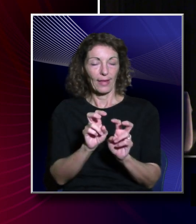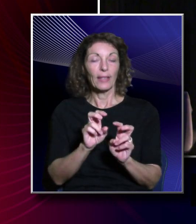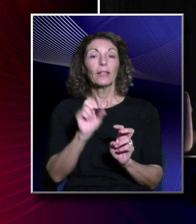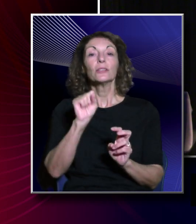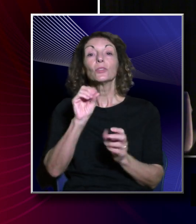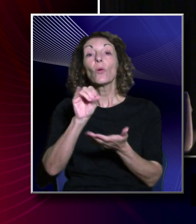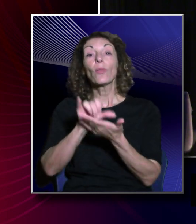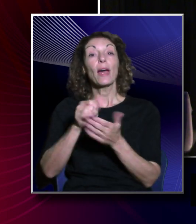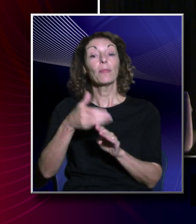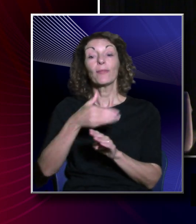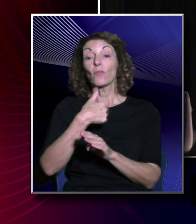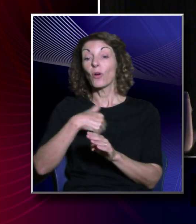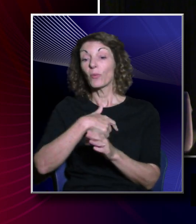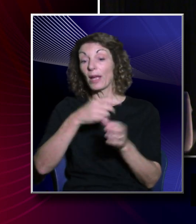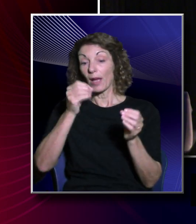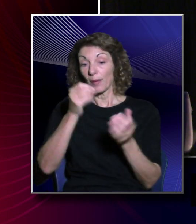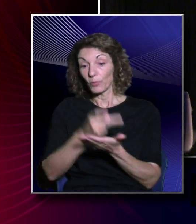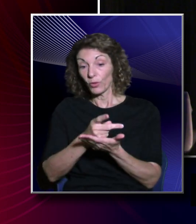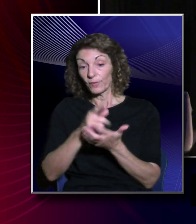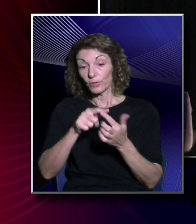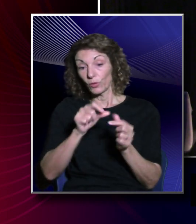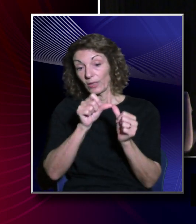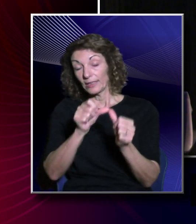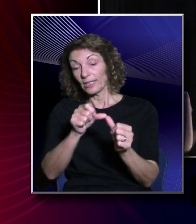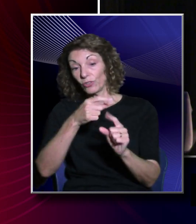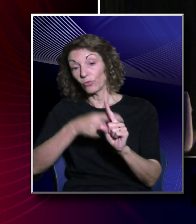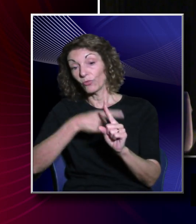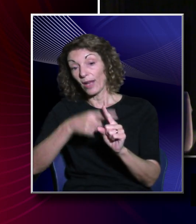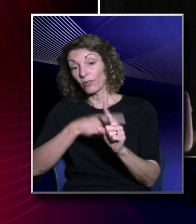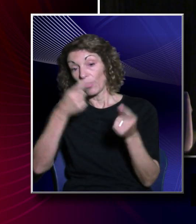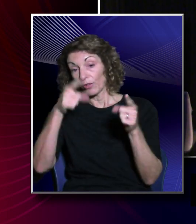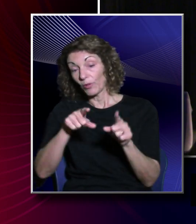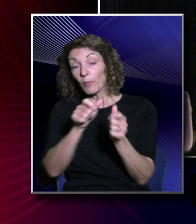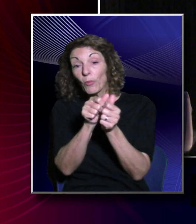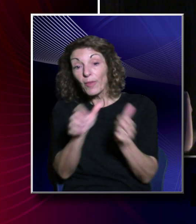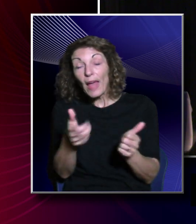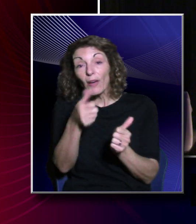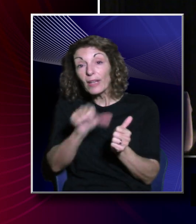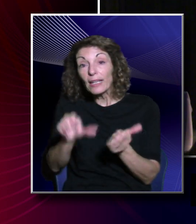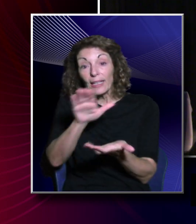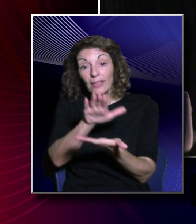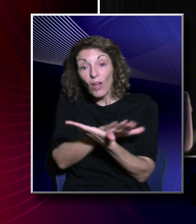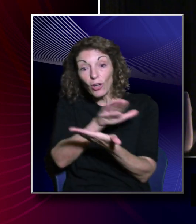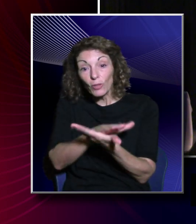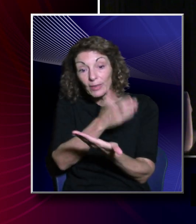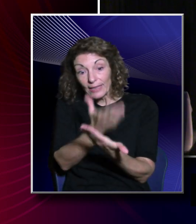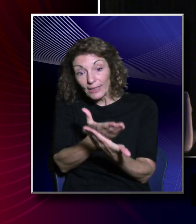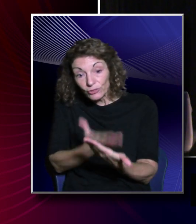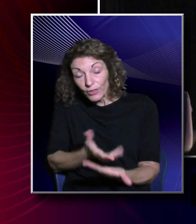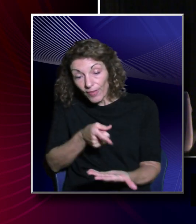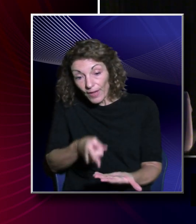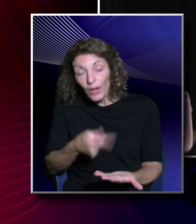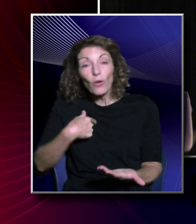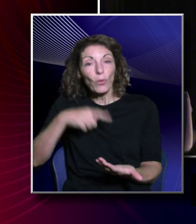approving continuing a rental agreement without any documentation, that we know what we're agreeing to do.